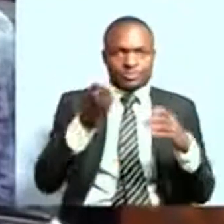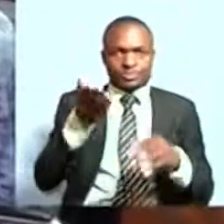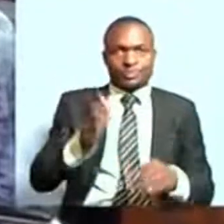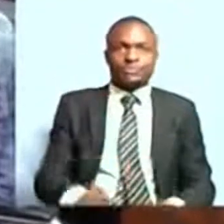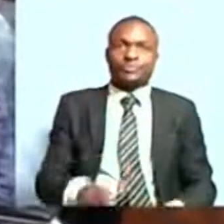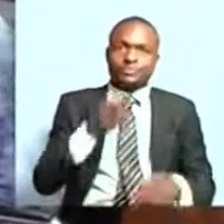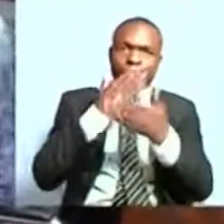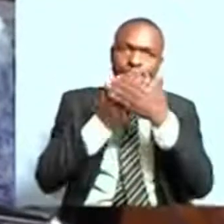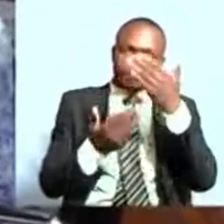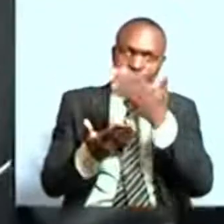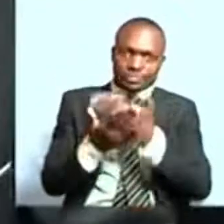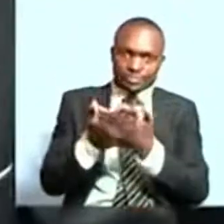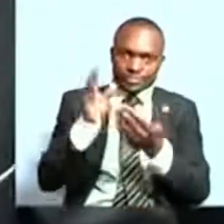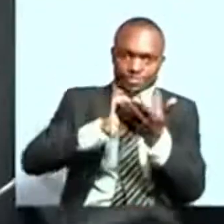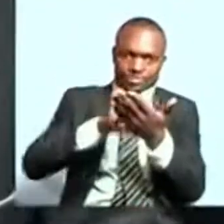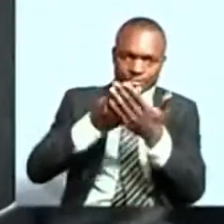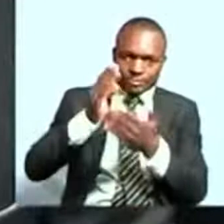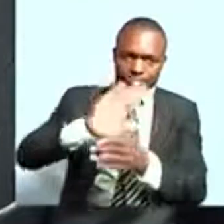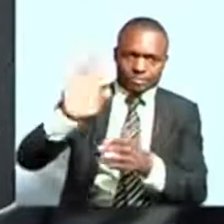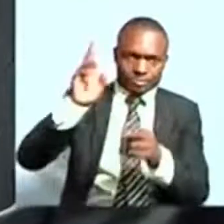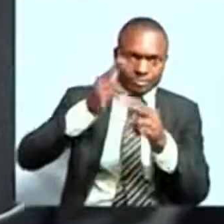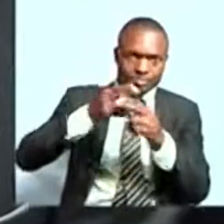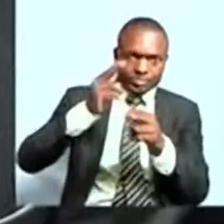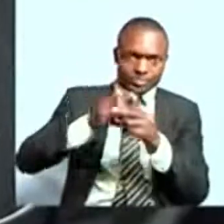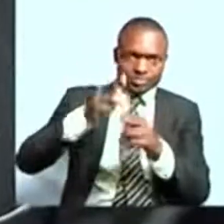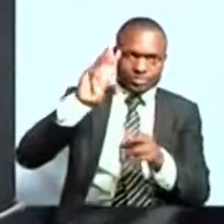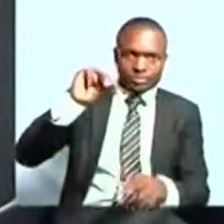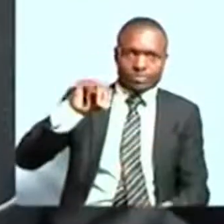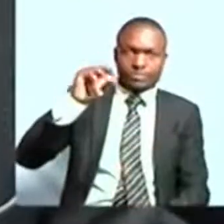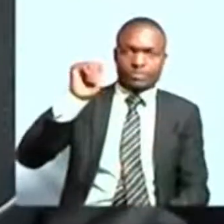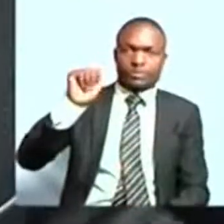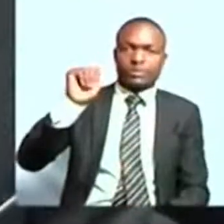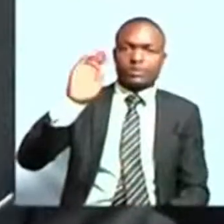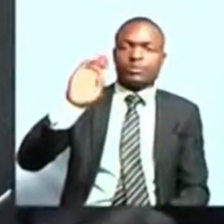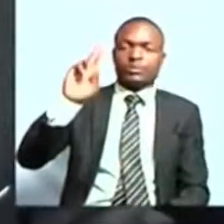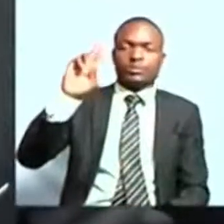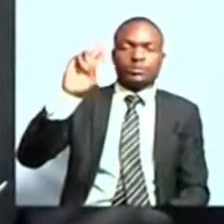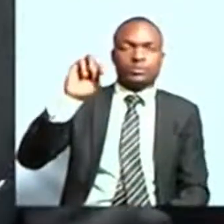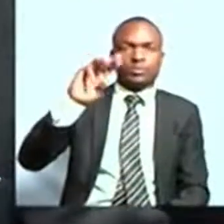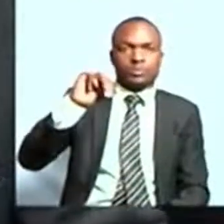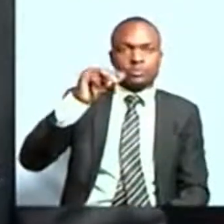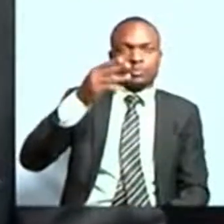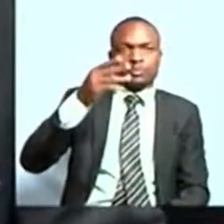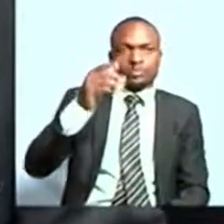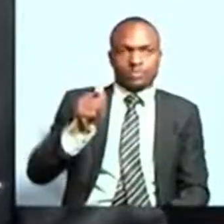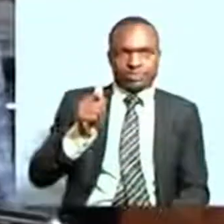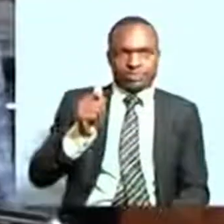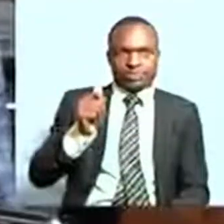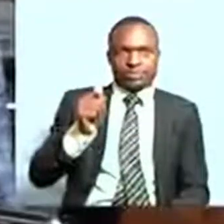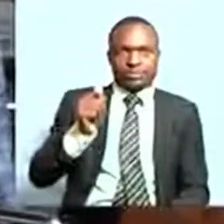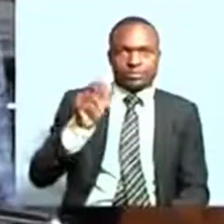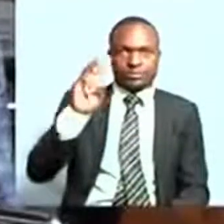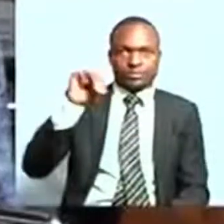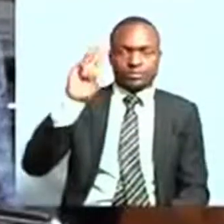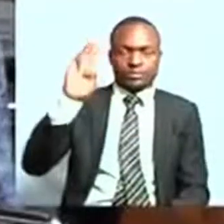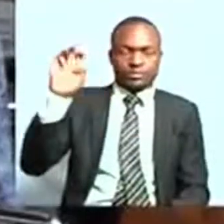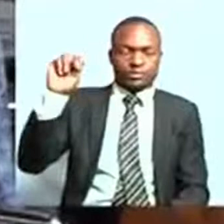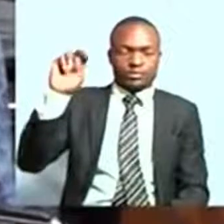Good morning, witness. My name is David Mabumba, Member of Parliament for Mwense Constituency, and a member of this committee. Thank you.